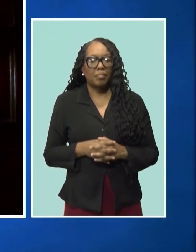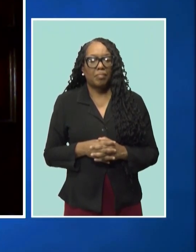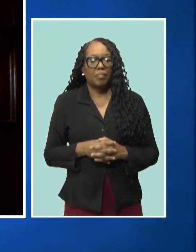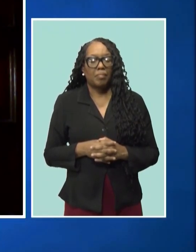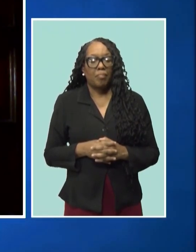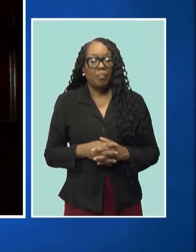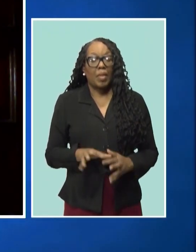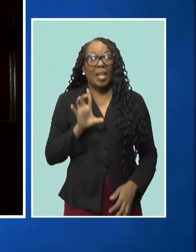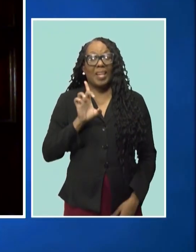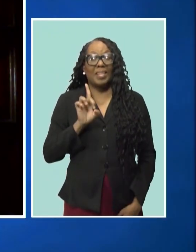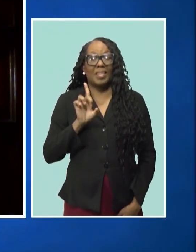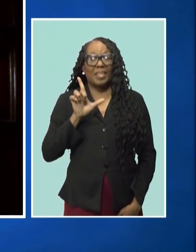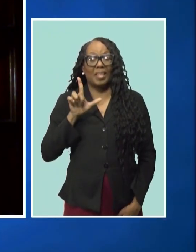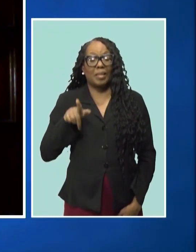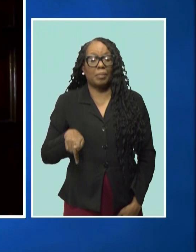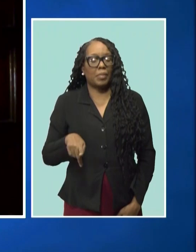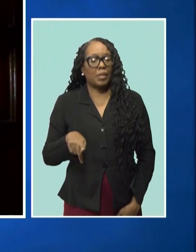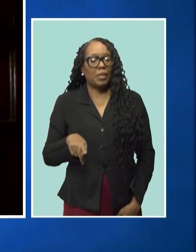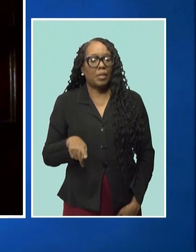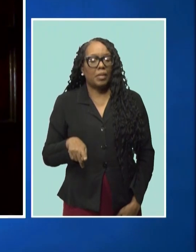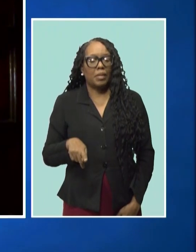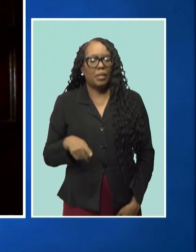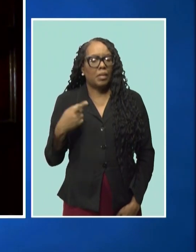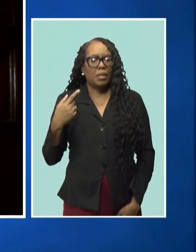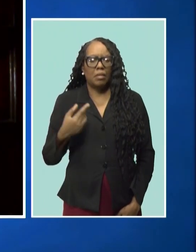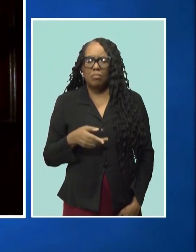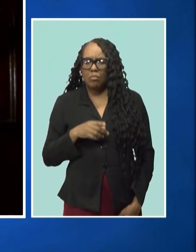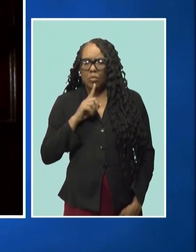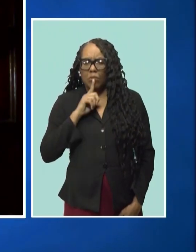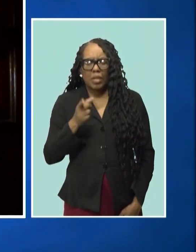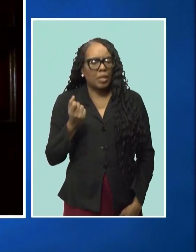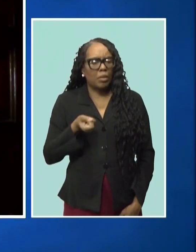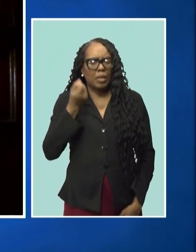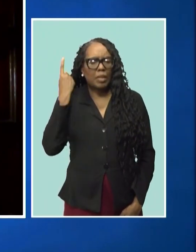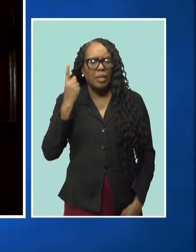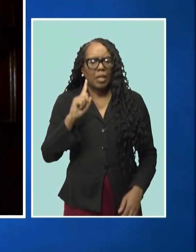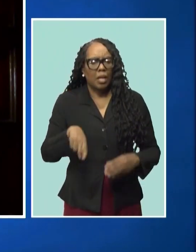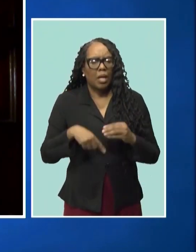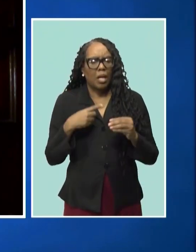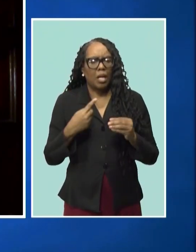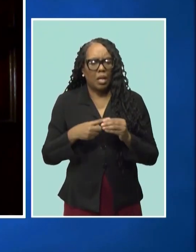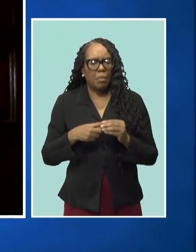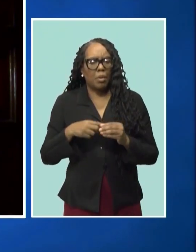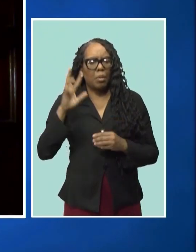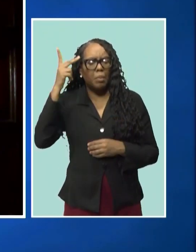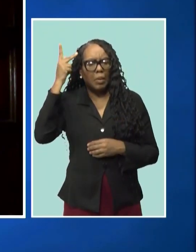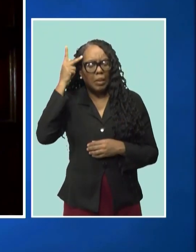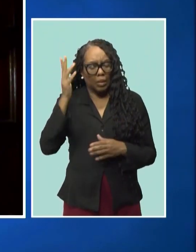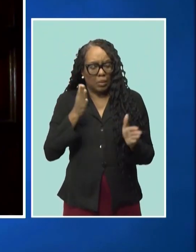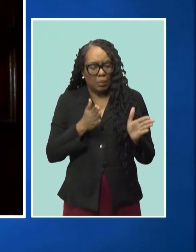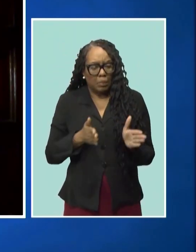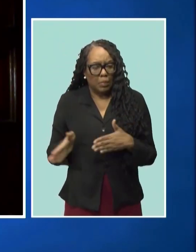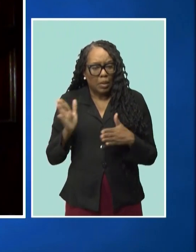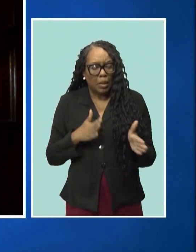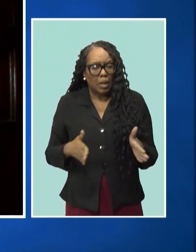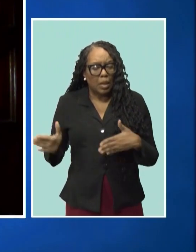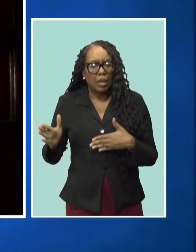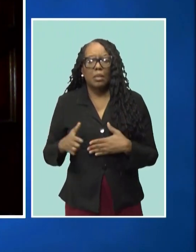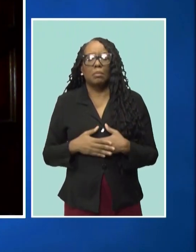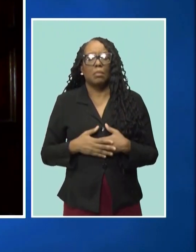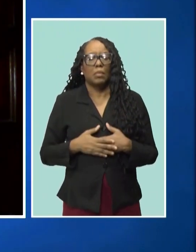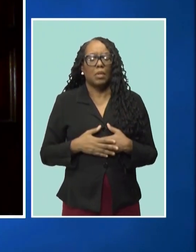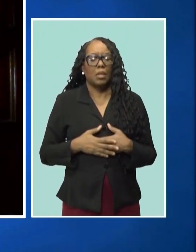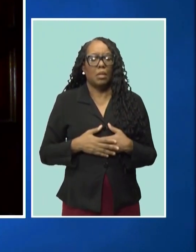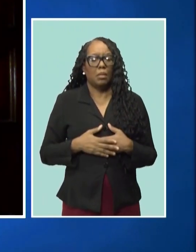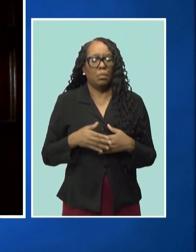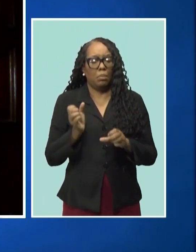strategic communication and political marketing. It is something you have to do if you want to keep yourself viable while in opposition